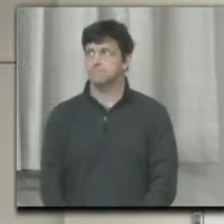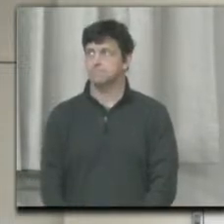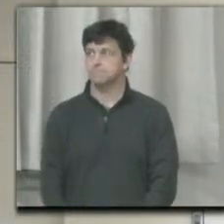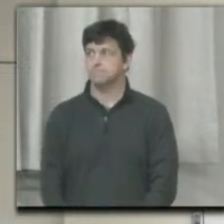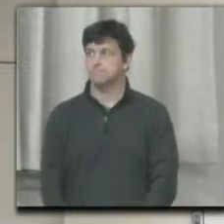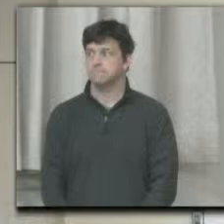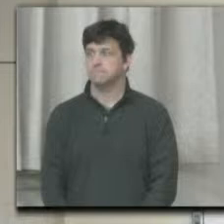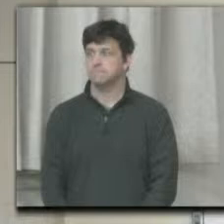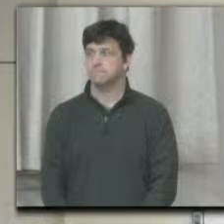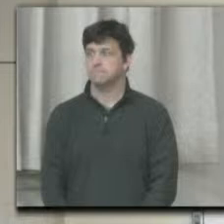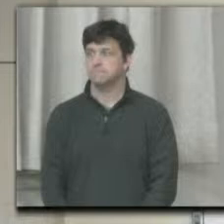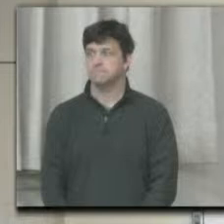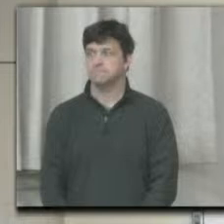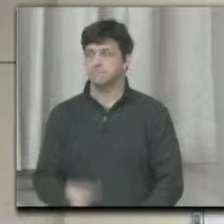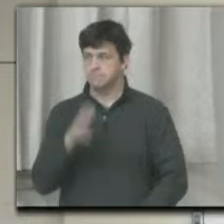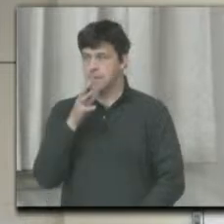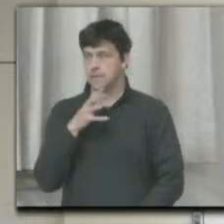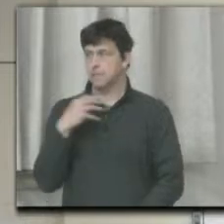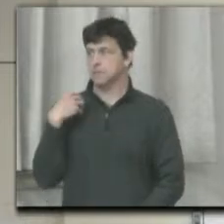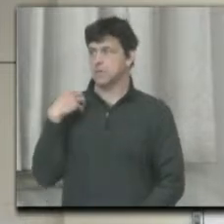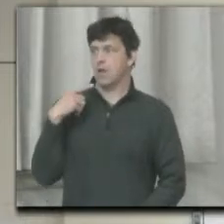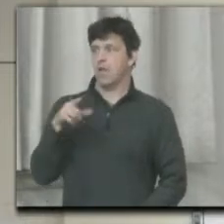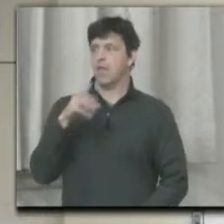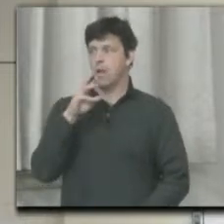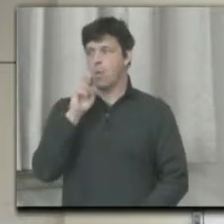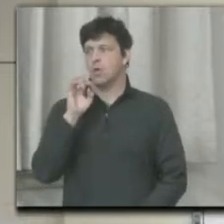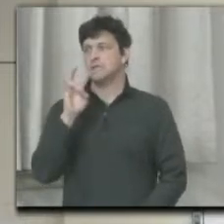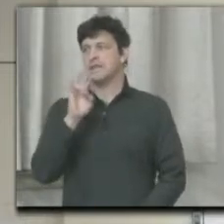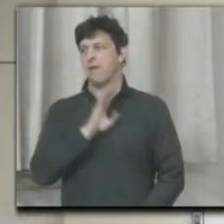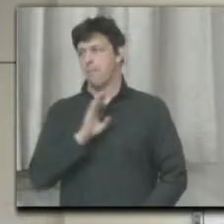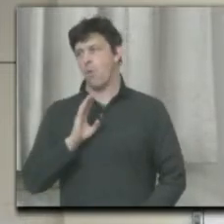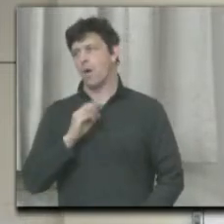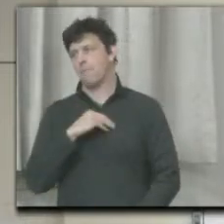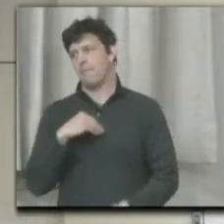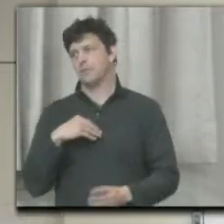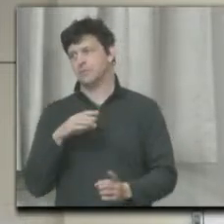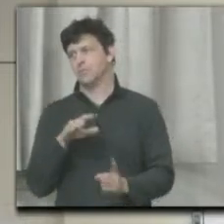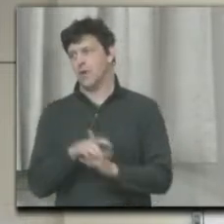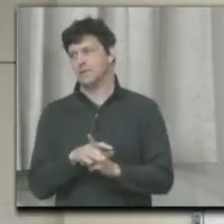that. Madam Chair, there were 7 board members present.